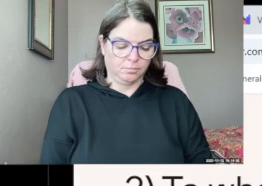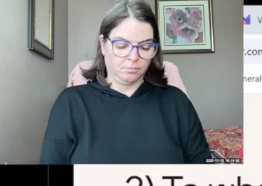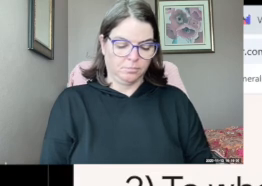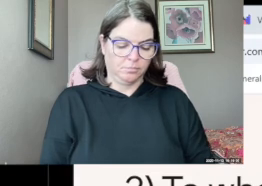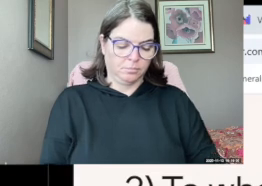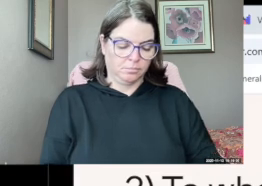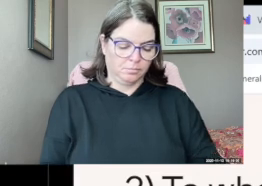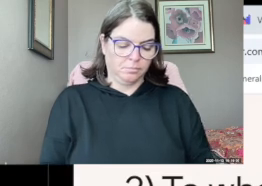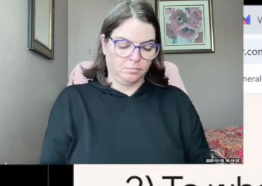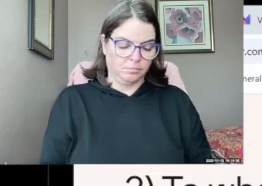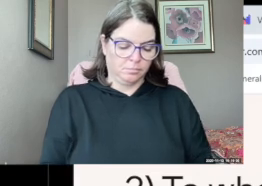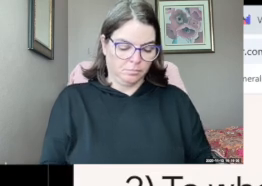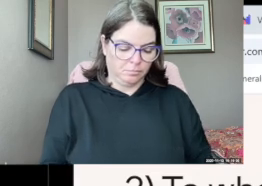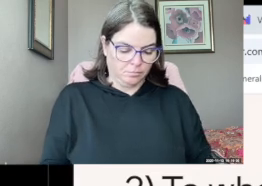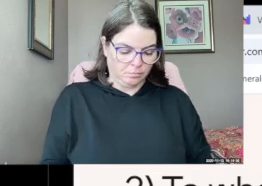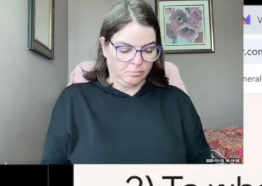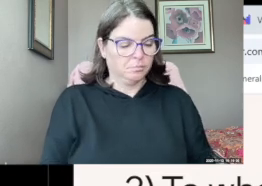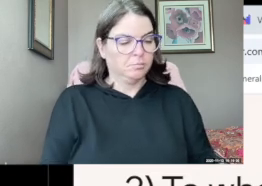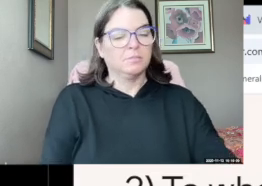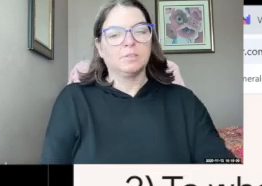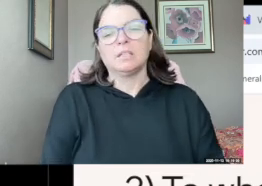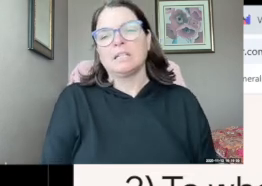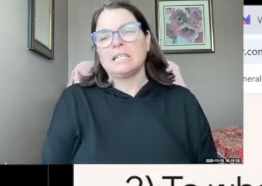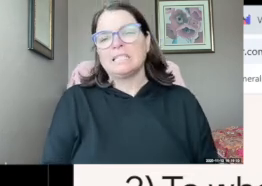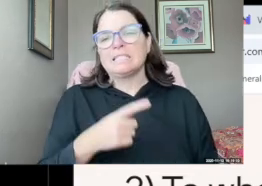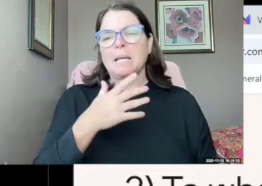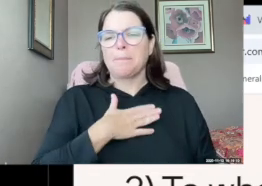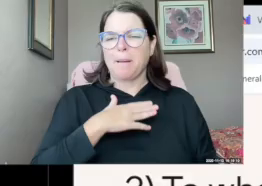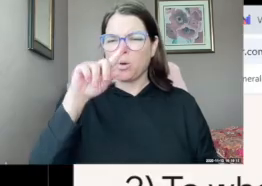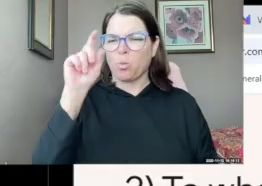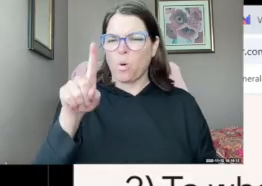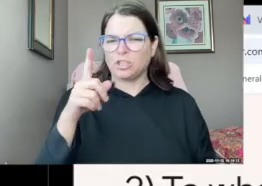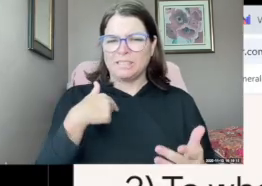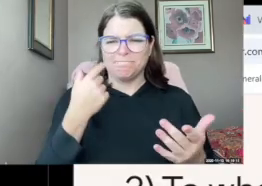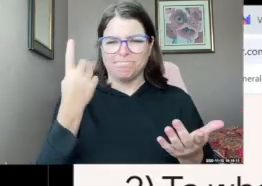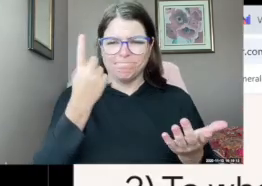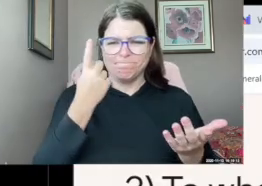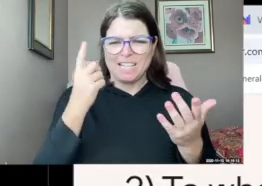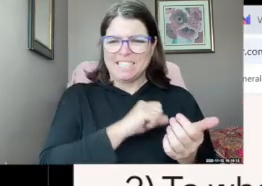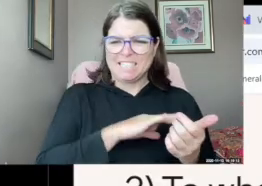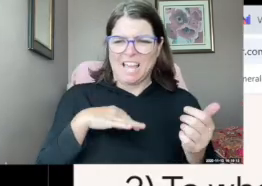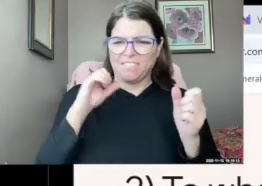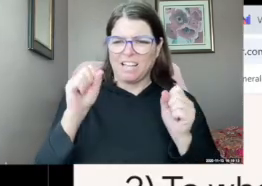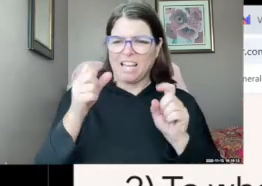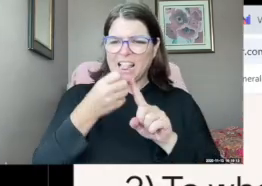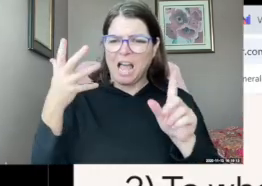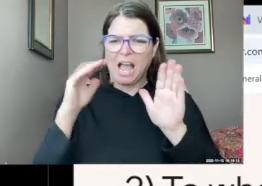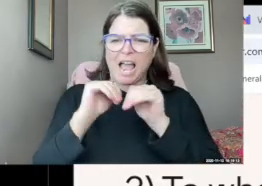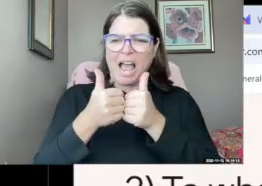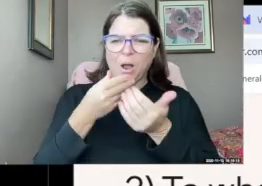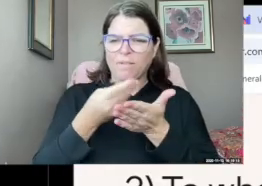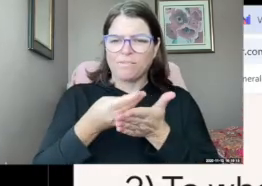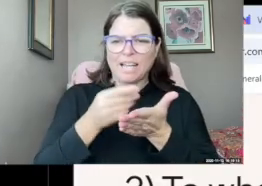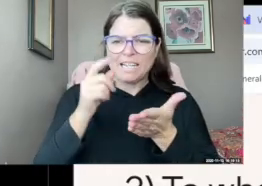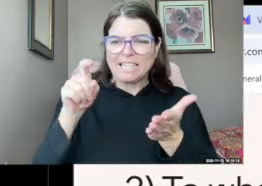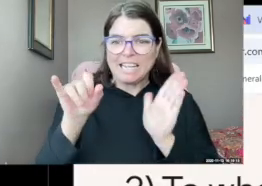Now I'm on. There we go. More of a question that informed my struggle with answering this question actually is I'm just curious if staff can elaborate at all on how